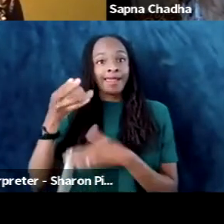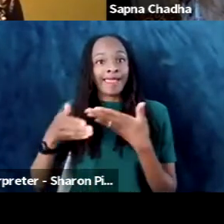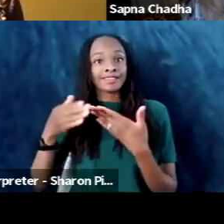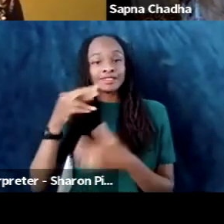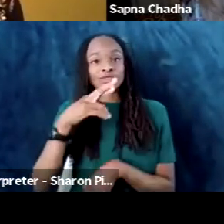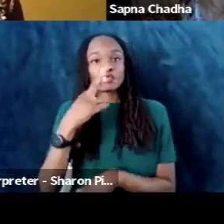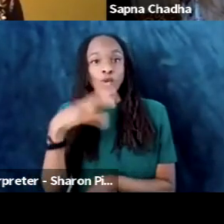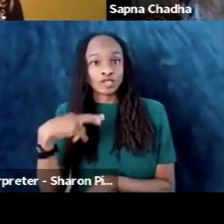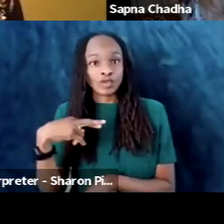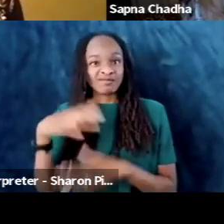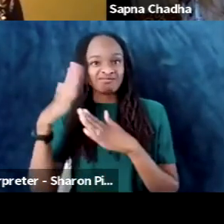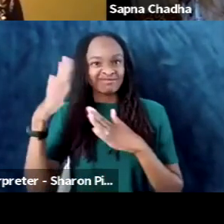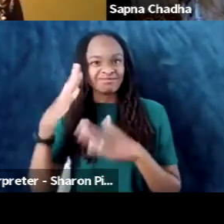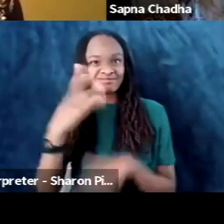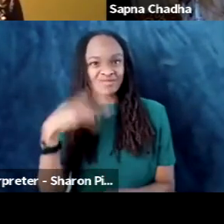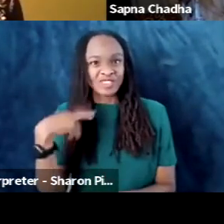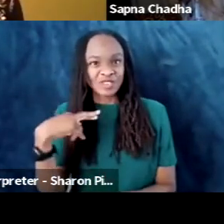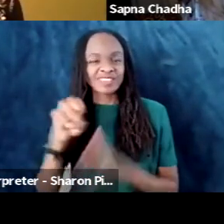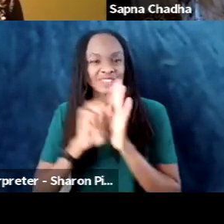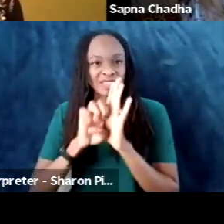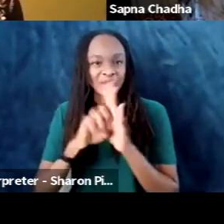just as an example.